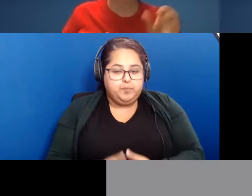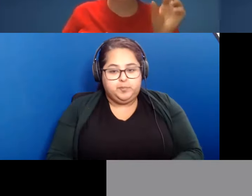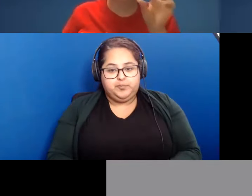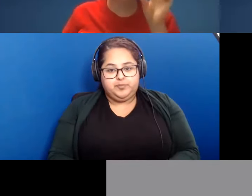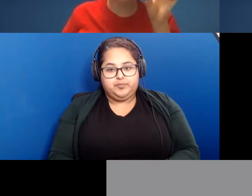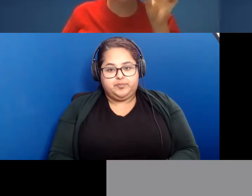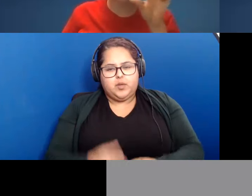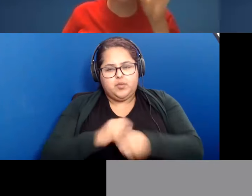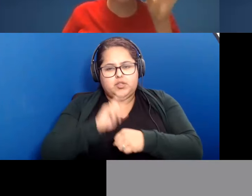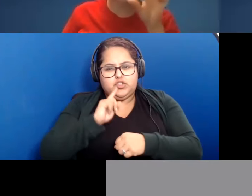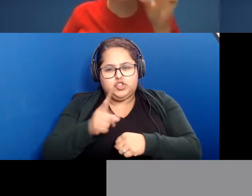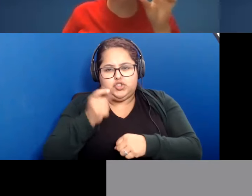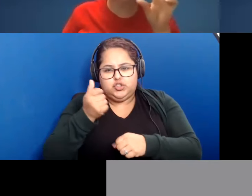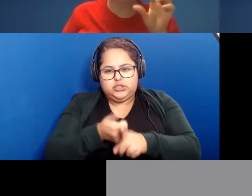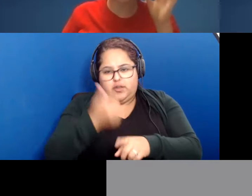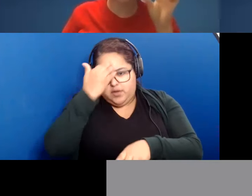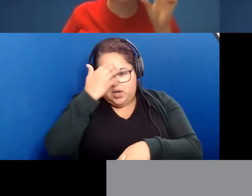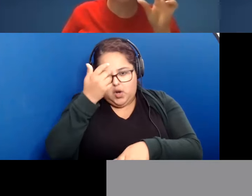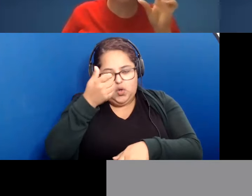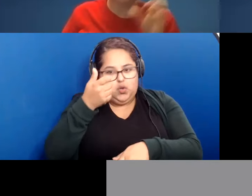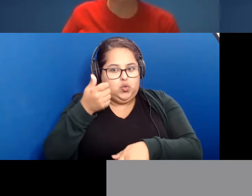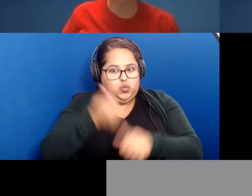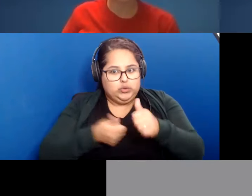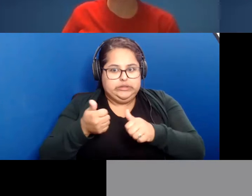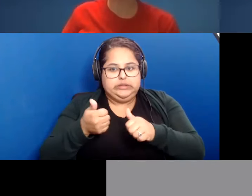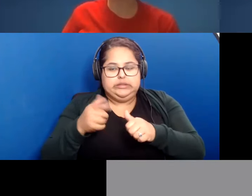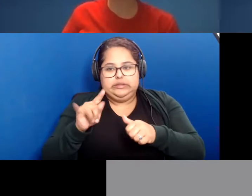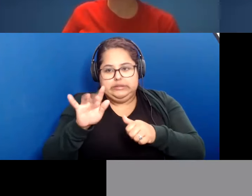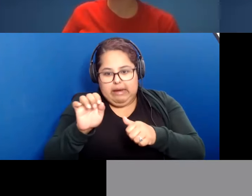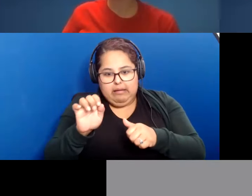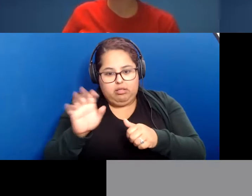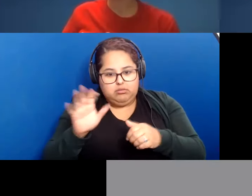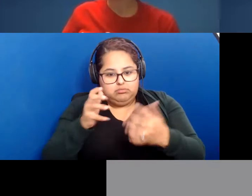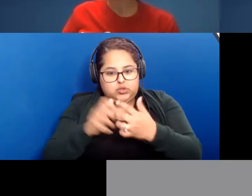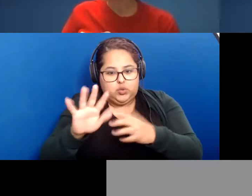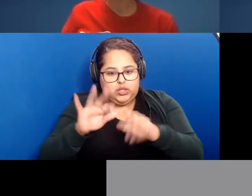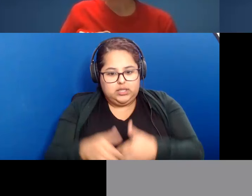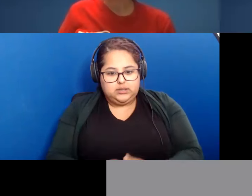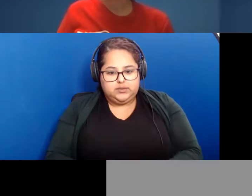So make sure just to click the correct tile for your designated class that you want to access.